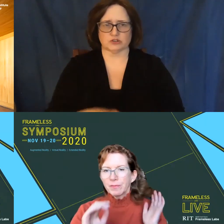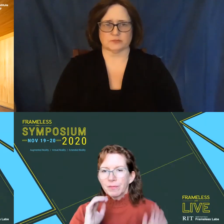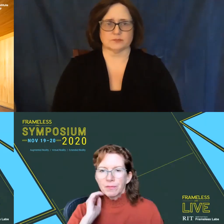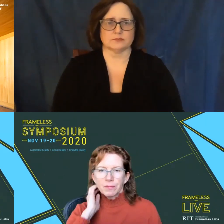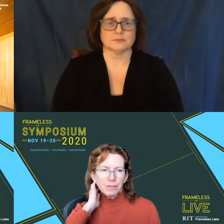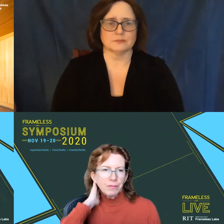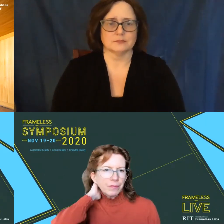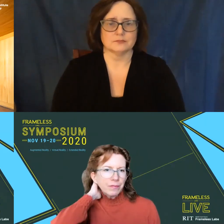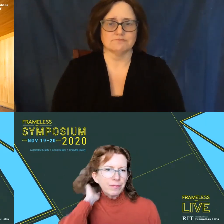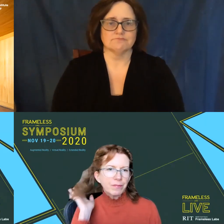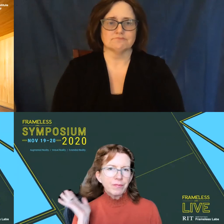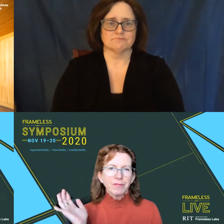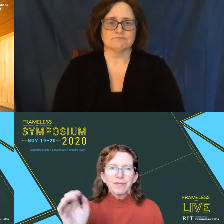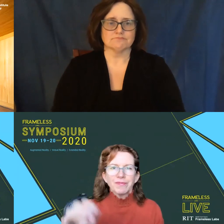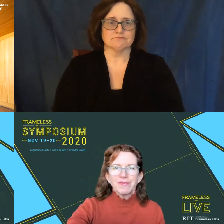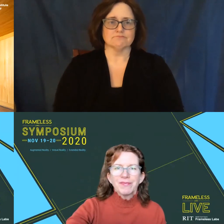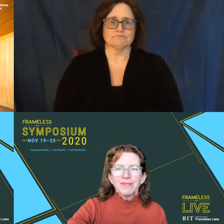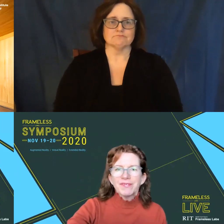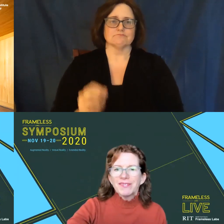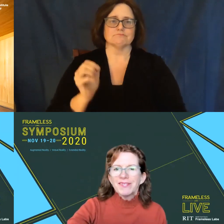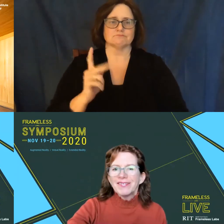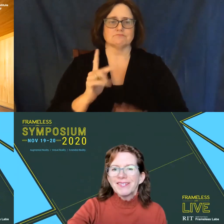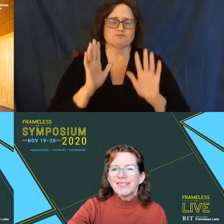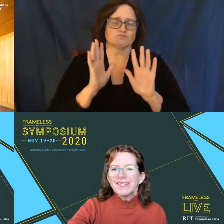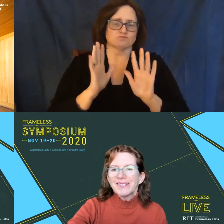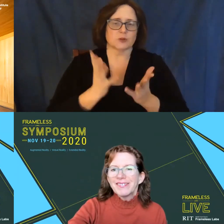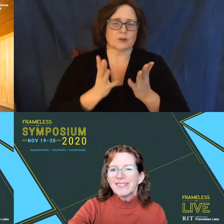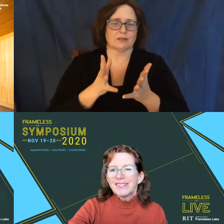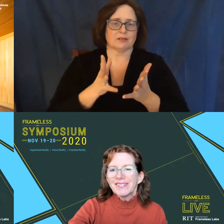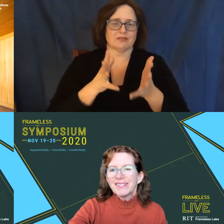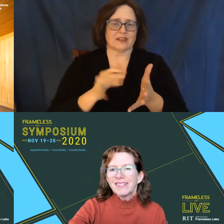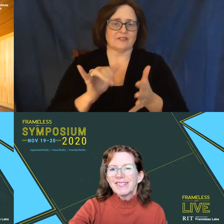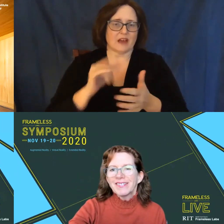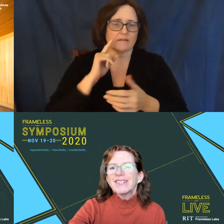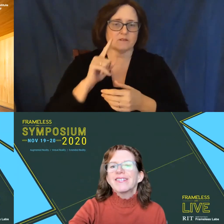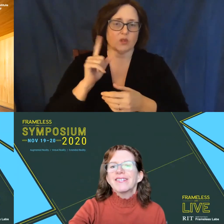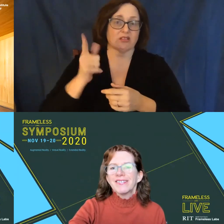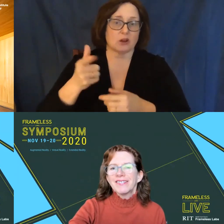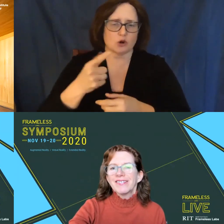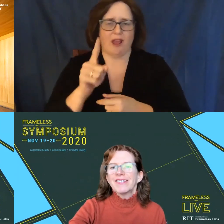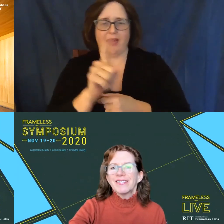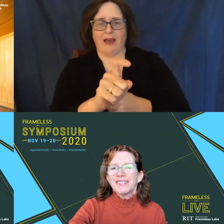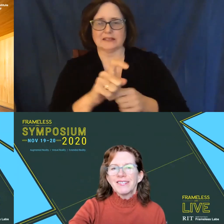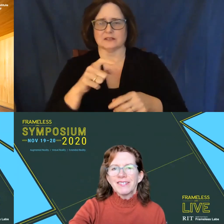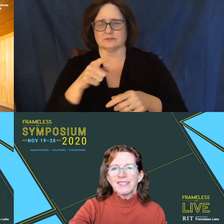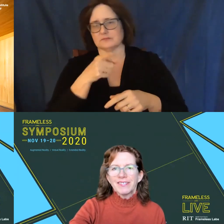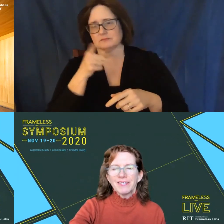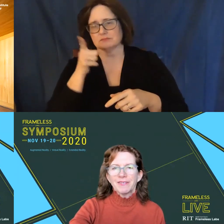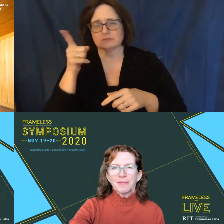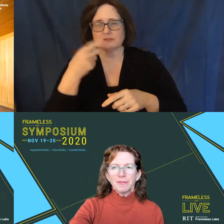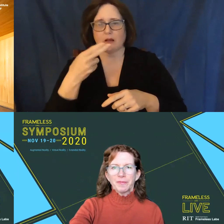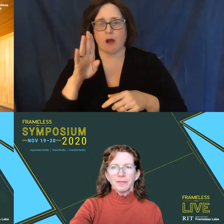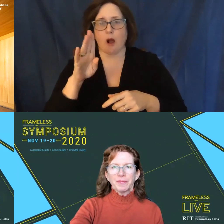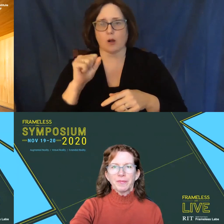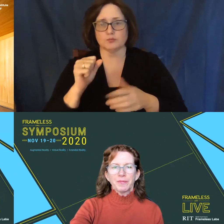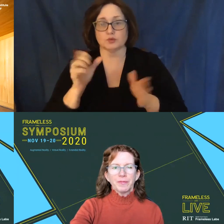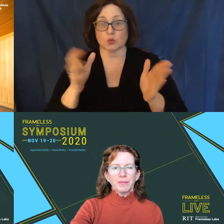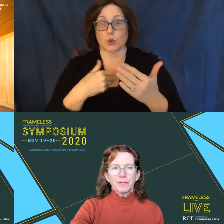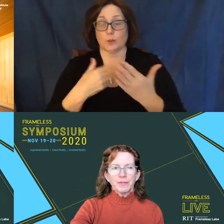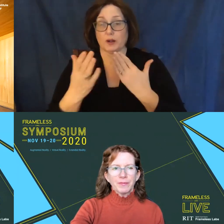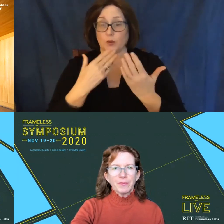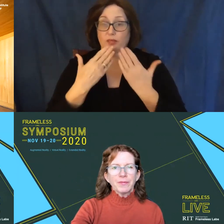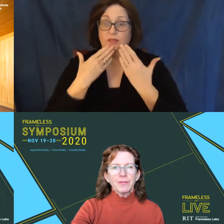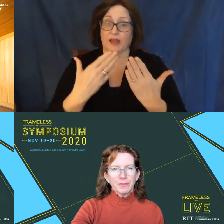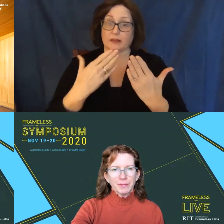All right, well, maybe we leave that for the hubs discussions. At this point, we can thank all three of